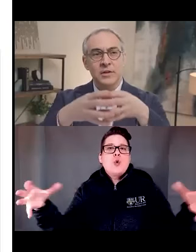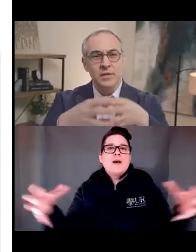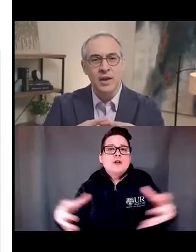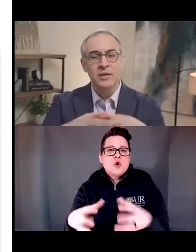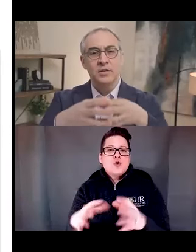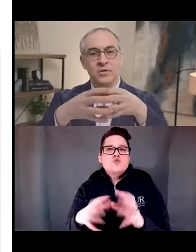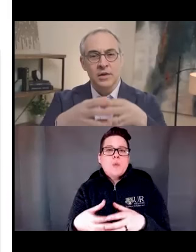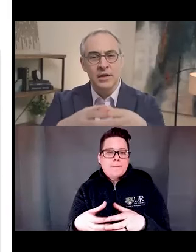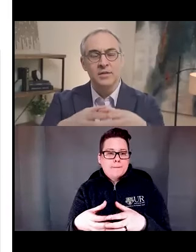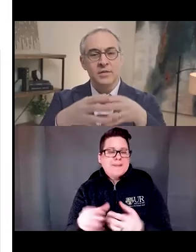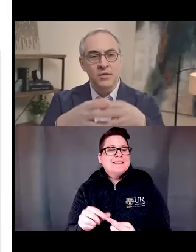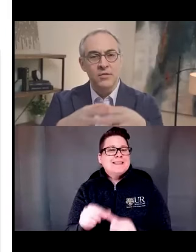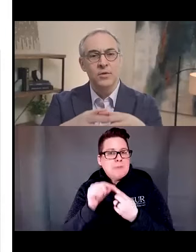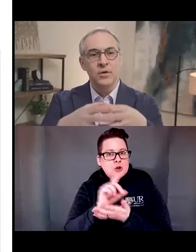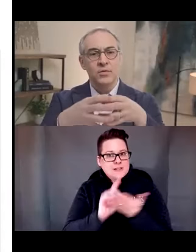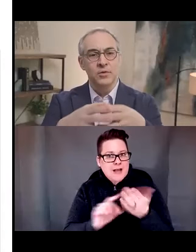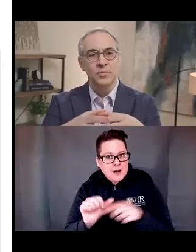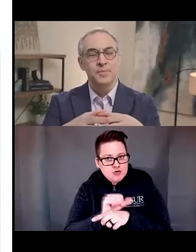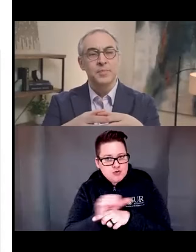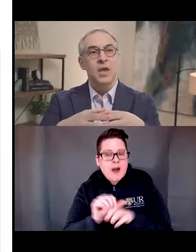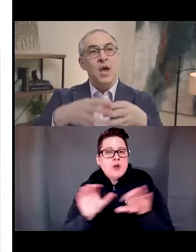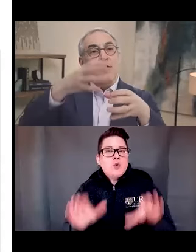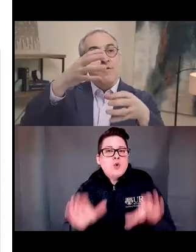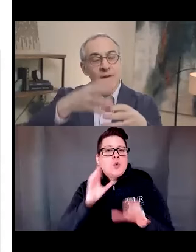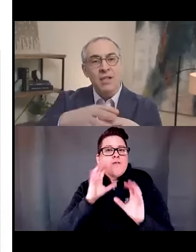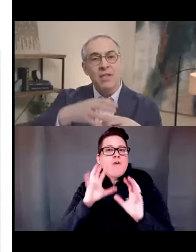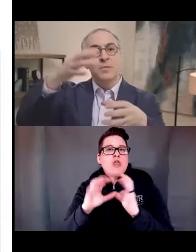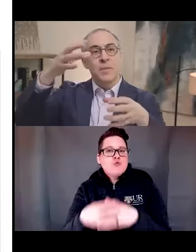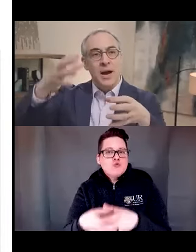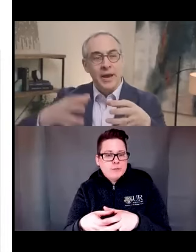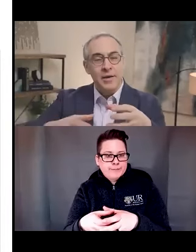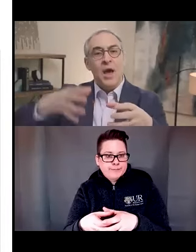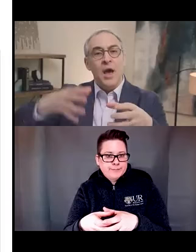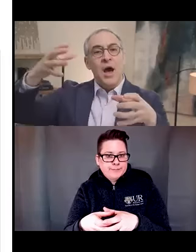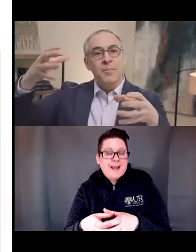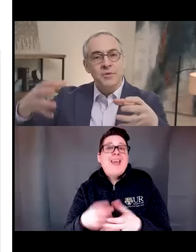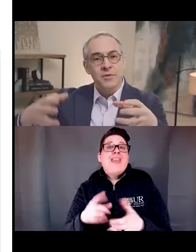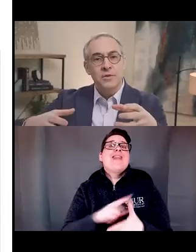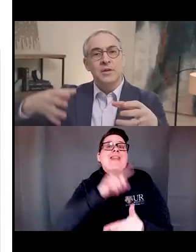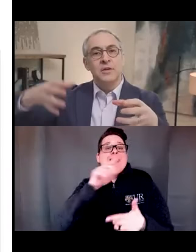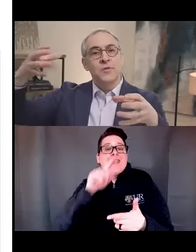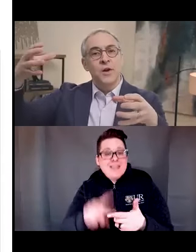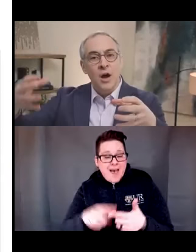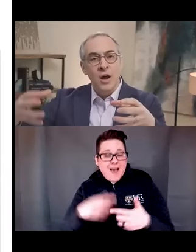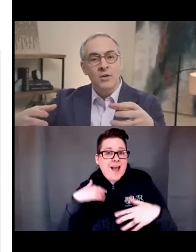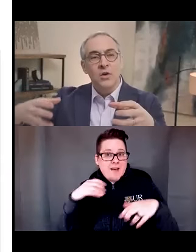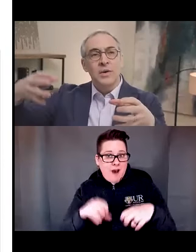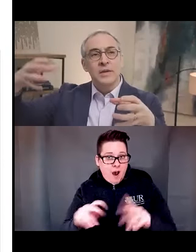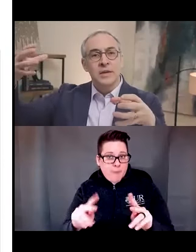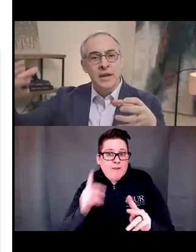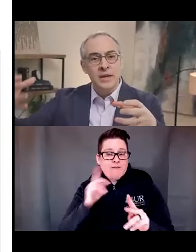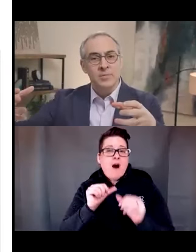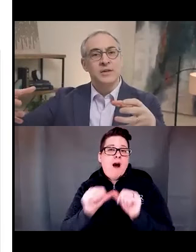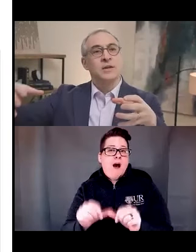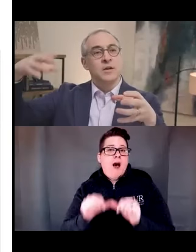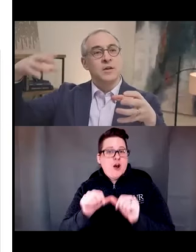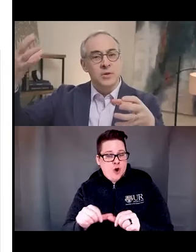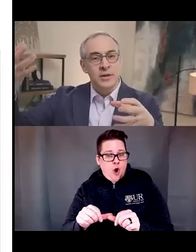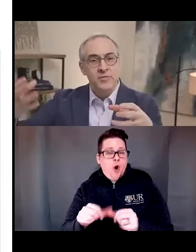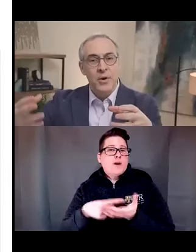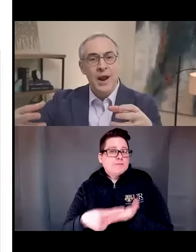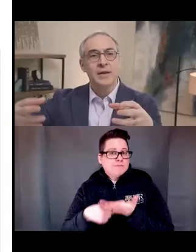specially designed training that's done for a group, followed by opportunities for ongoing engagement